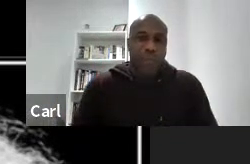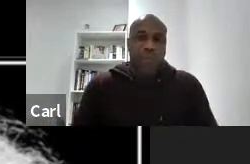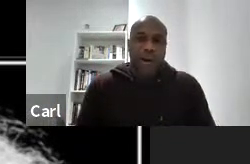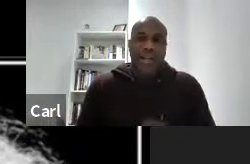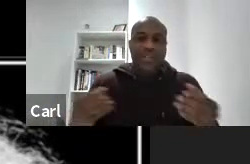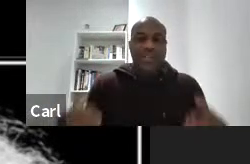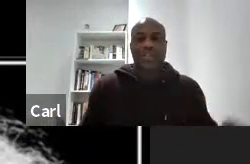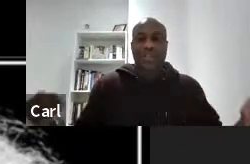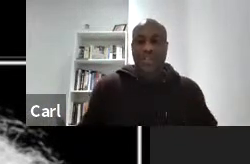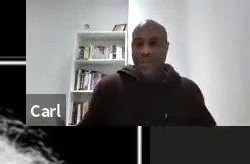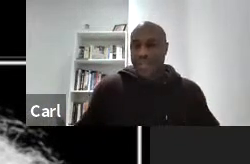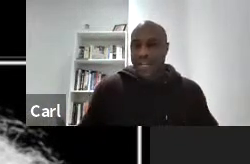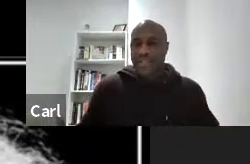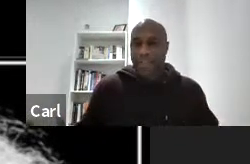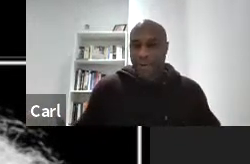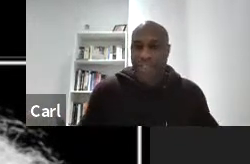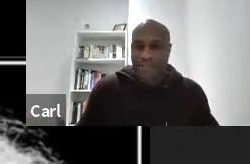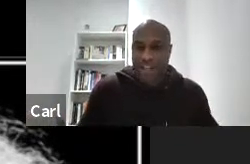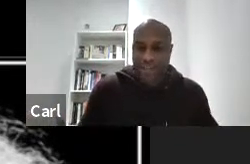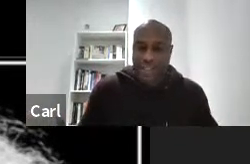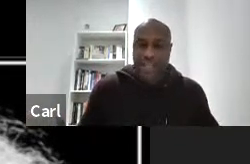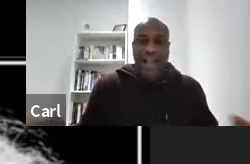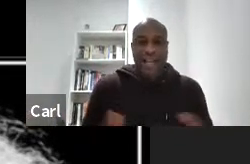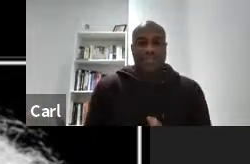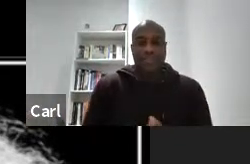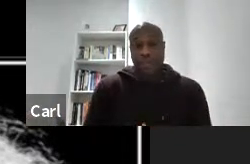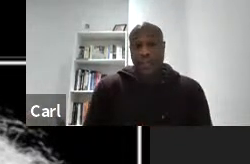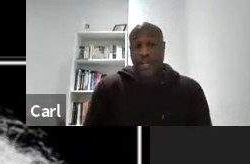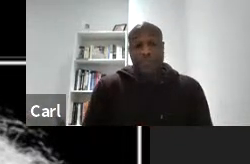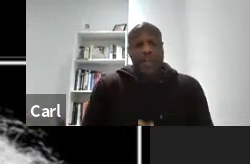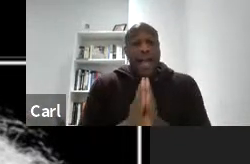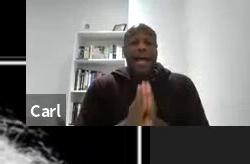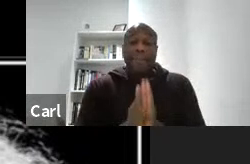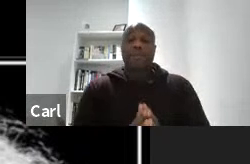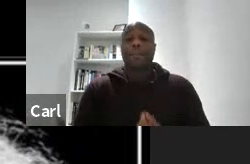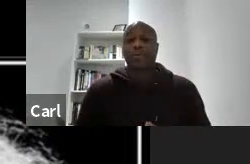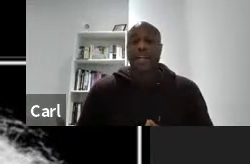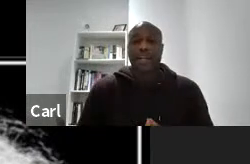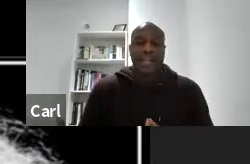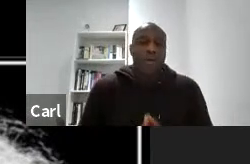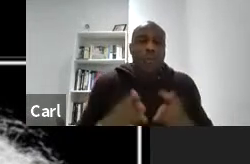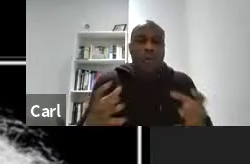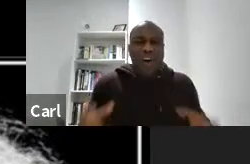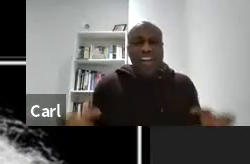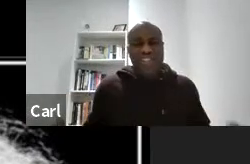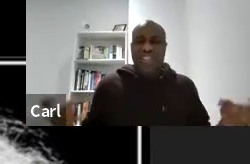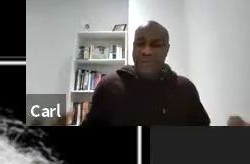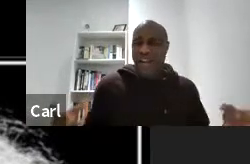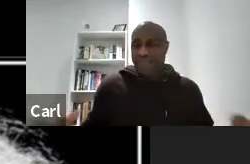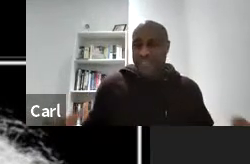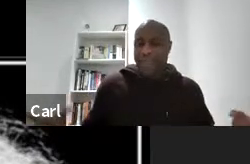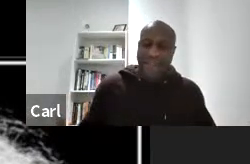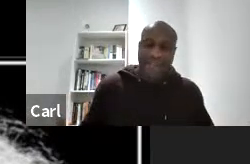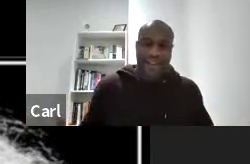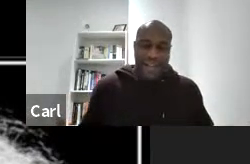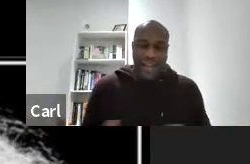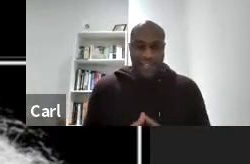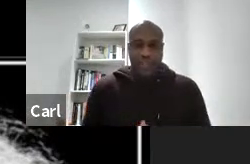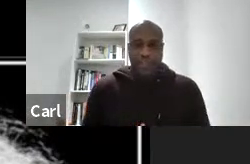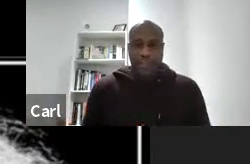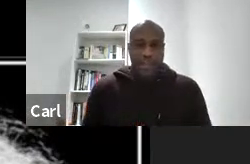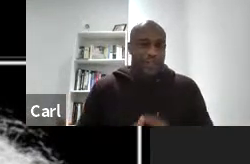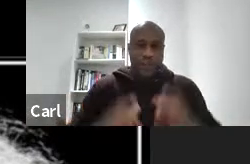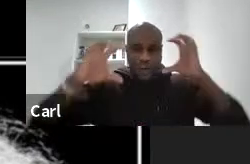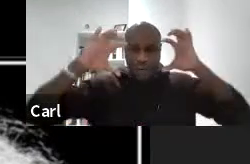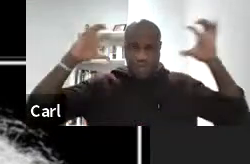here. Why do you need perseverance as an entrepreneur? And more importantly, why should you have to pivot as